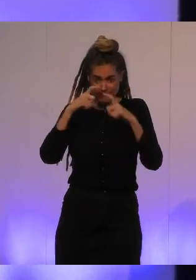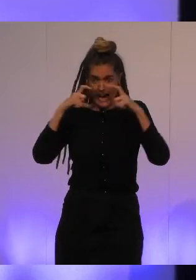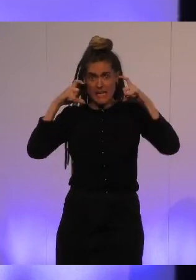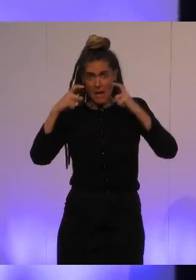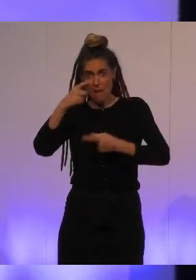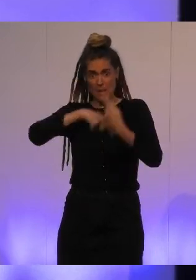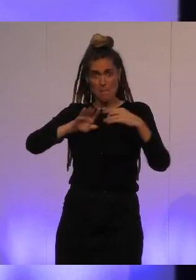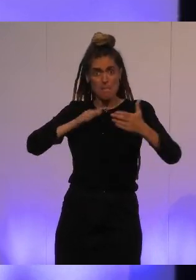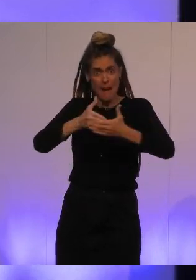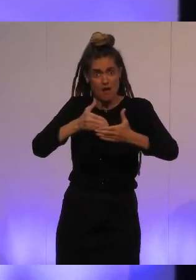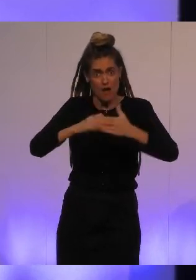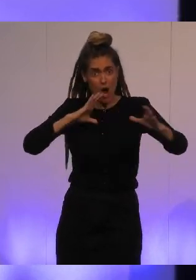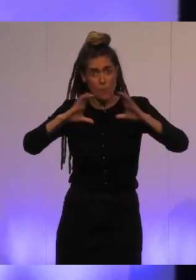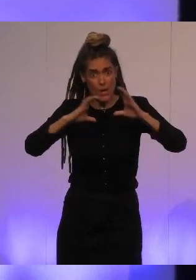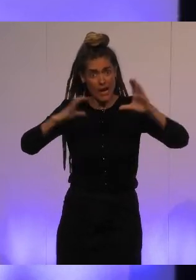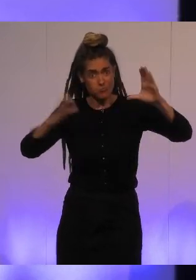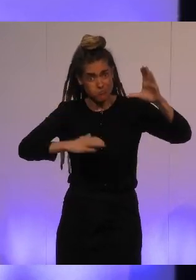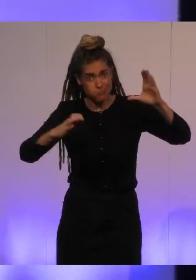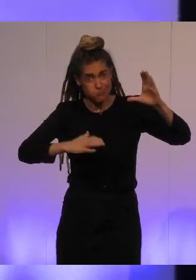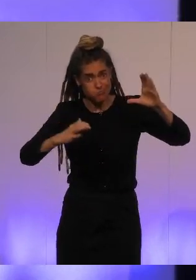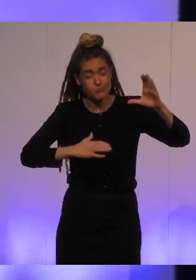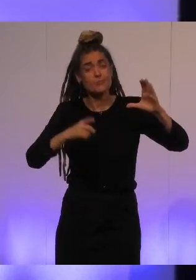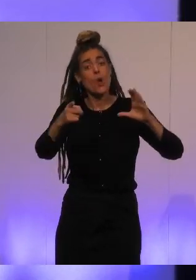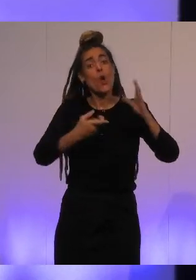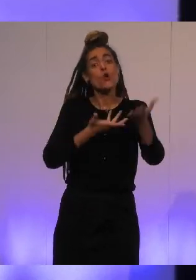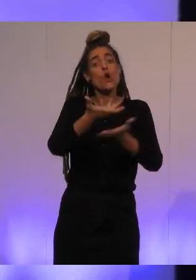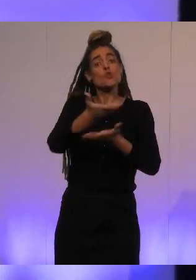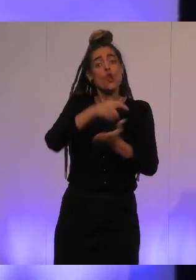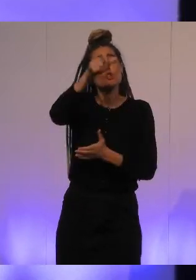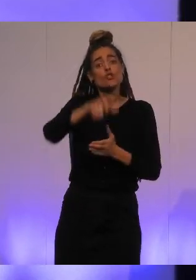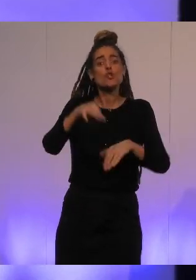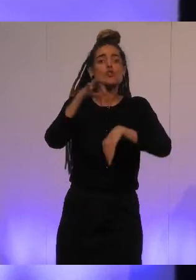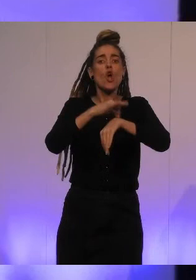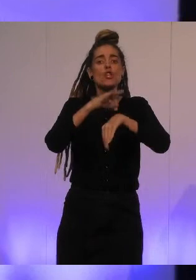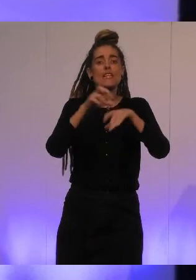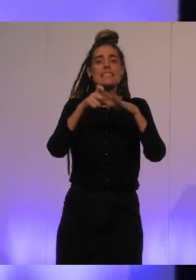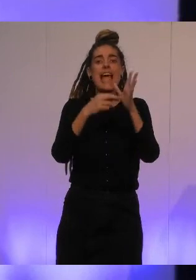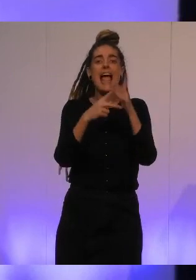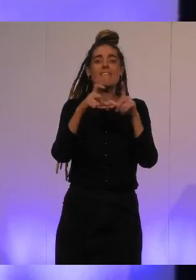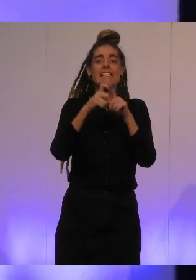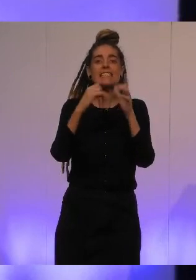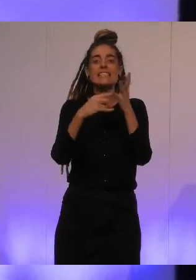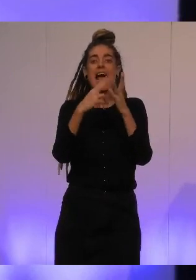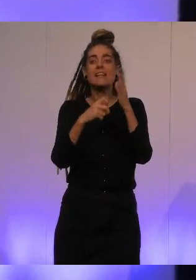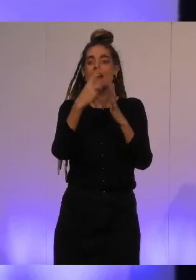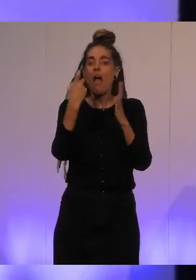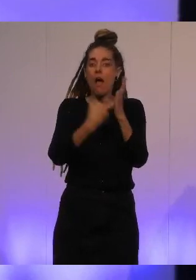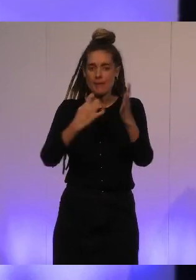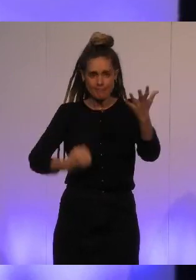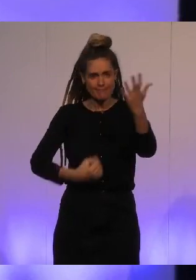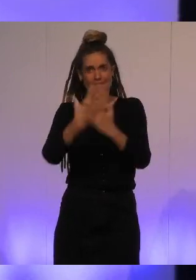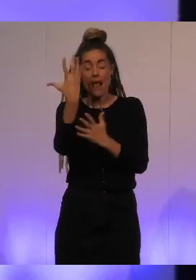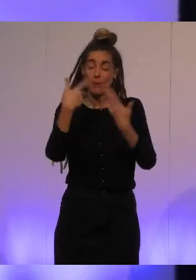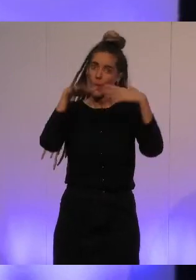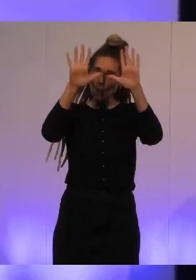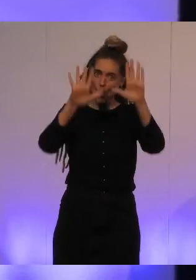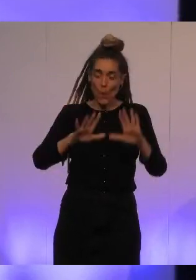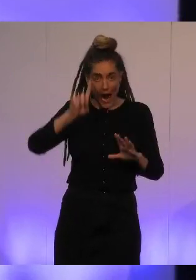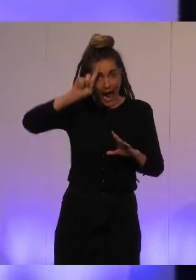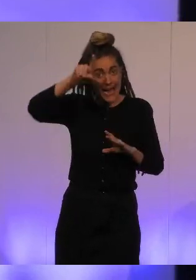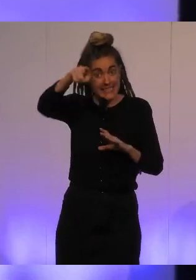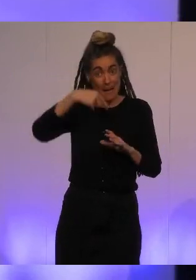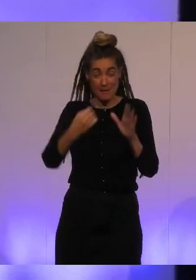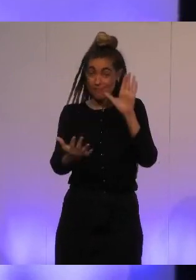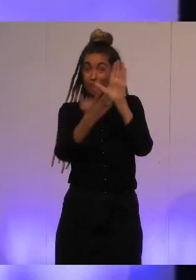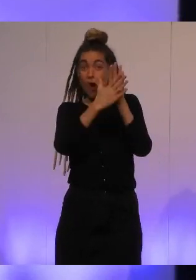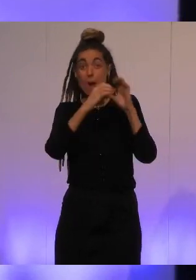impose. One of our consultants, Dr. David Sandler, developed a simple yet ingenious idea, featured on BBC